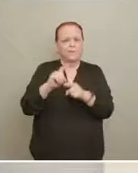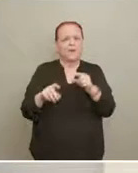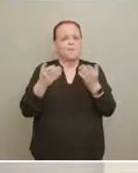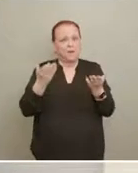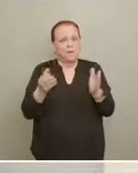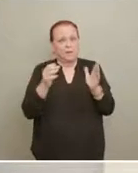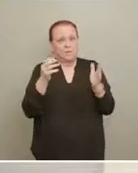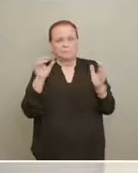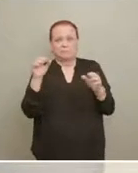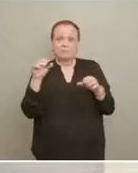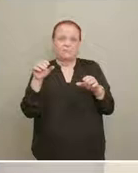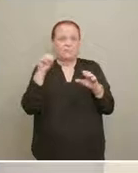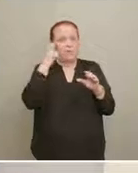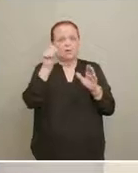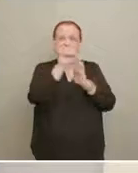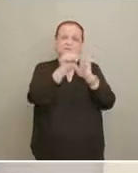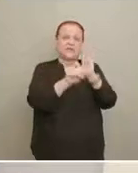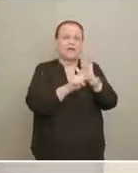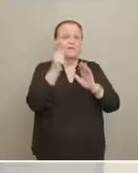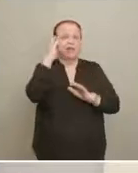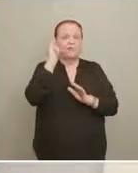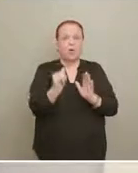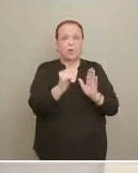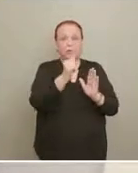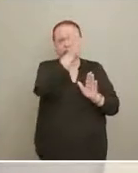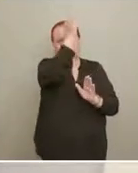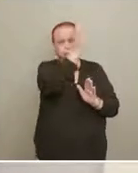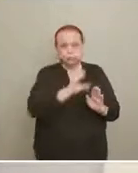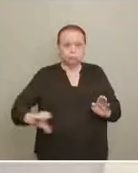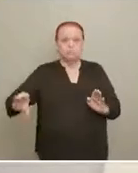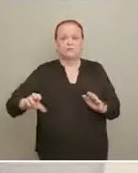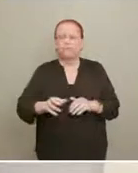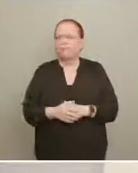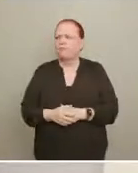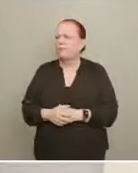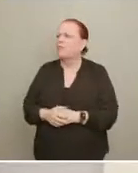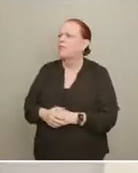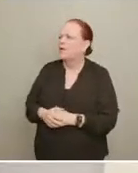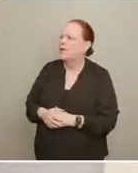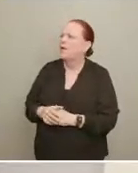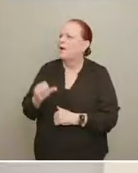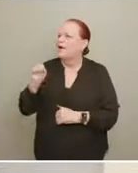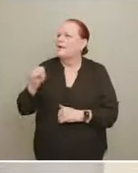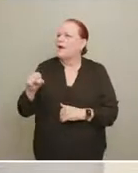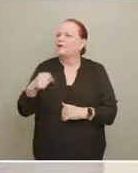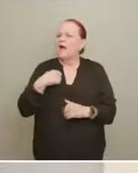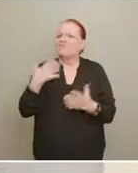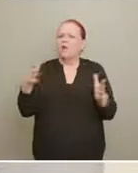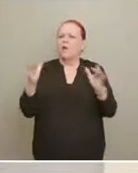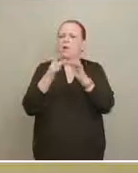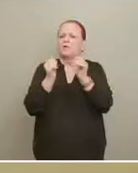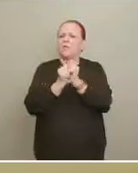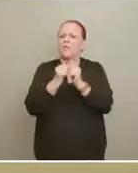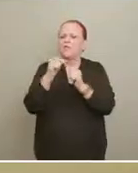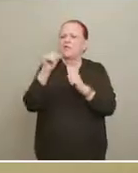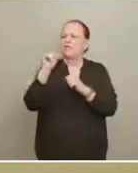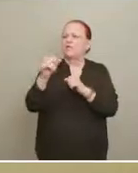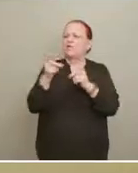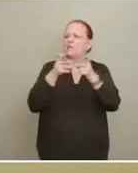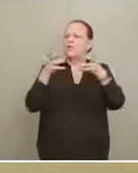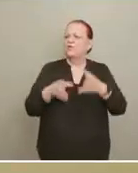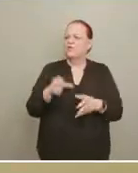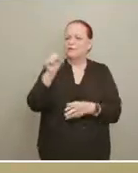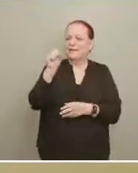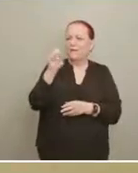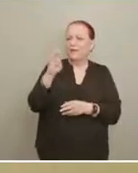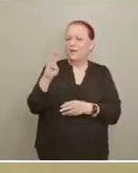state of California? Yeah, absolutely. I previously was the behavioral health director in San Bernardino County, and we've been watching this. They've been watching